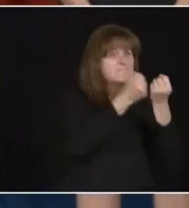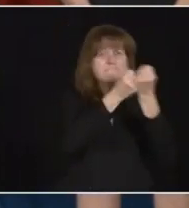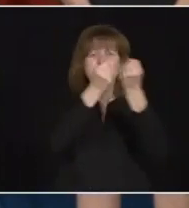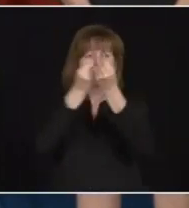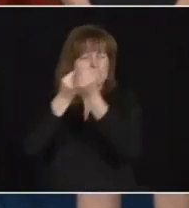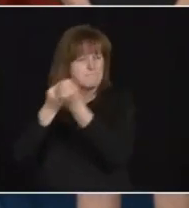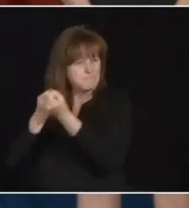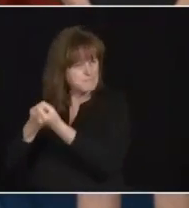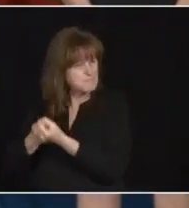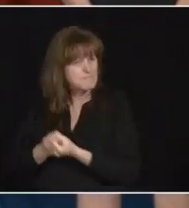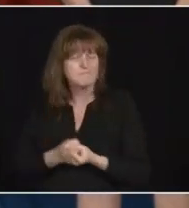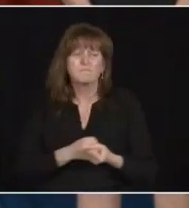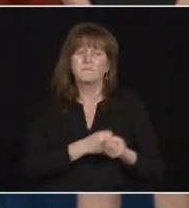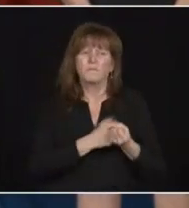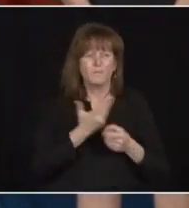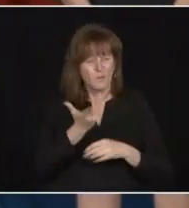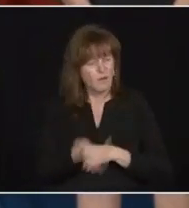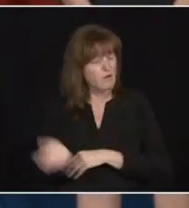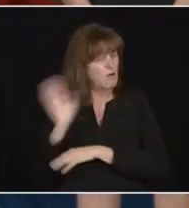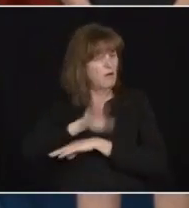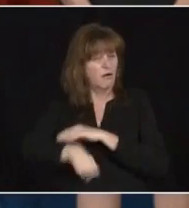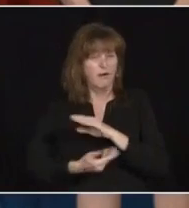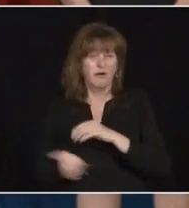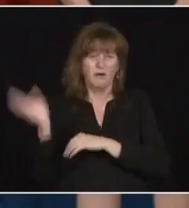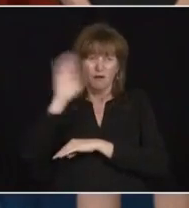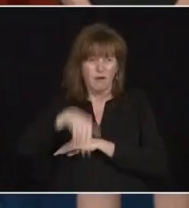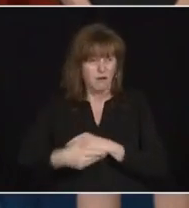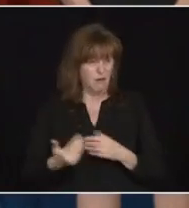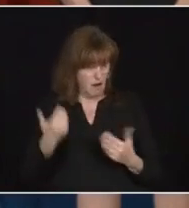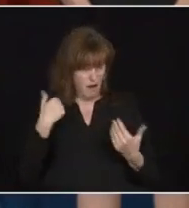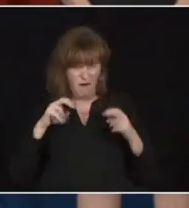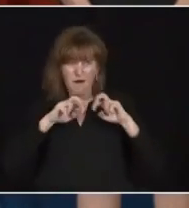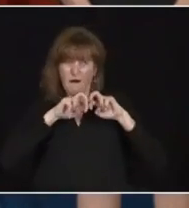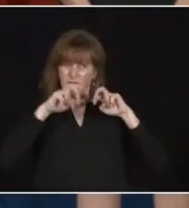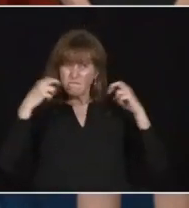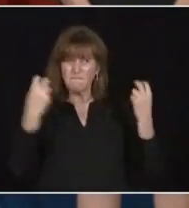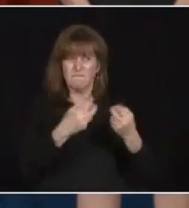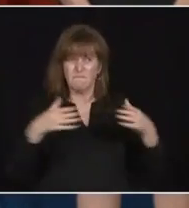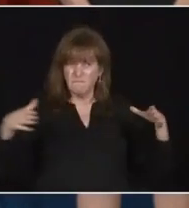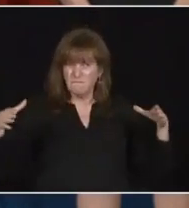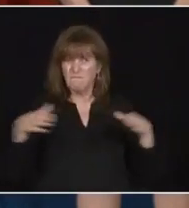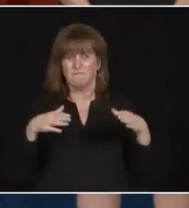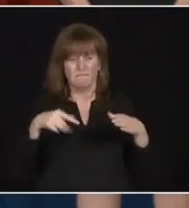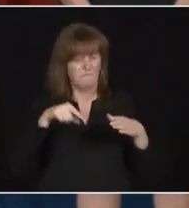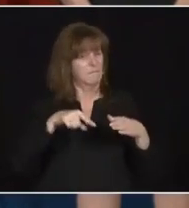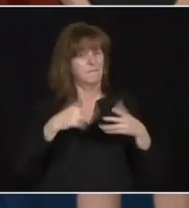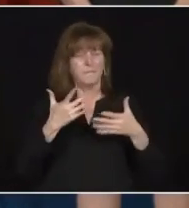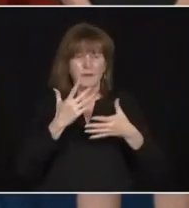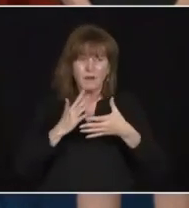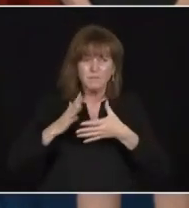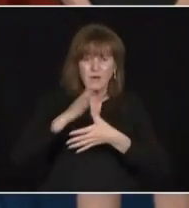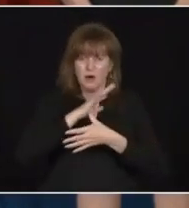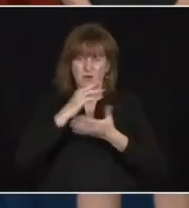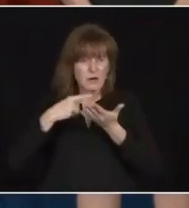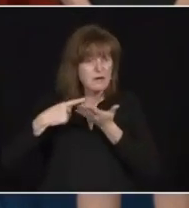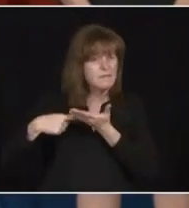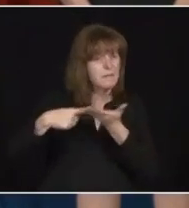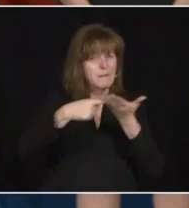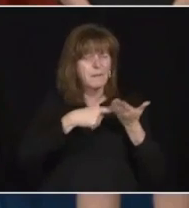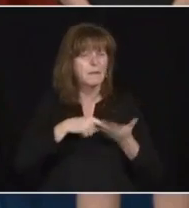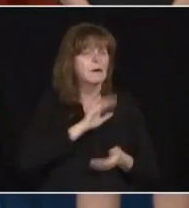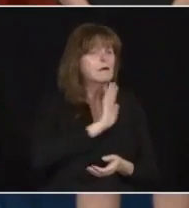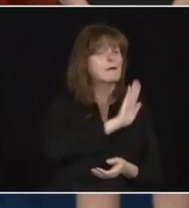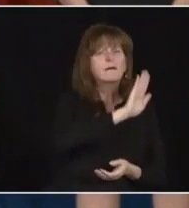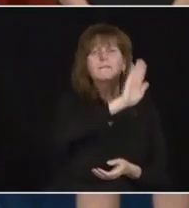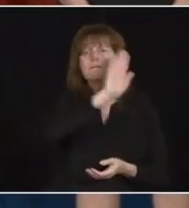hours a day, we have a command table that has priority aspects to it, so making sure that those regional